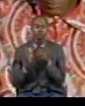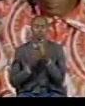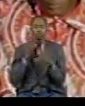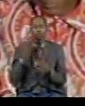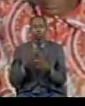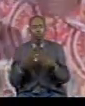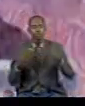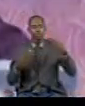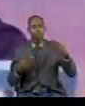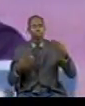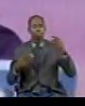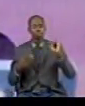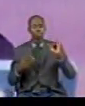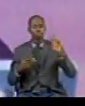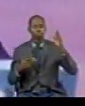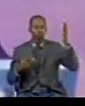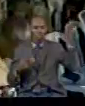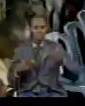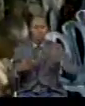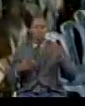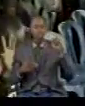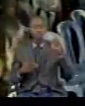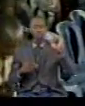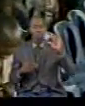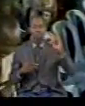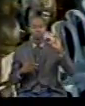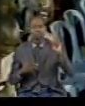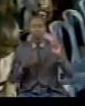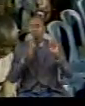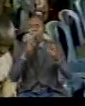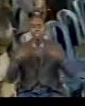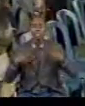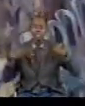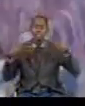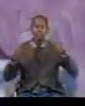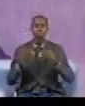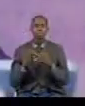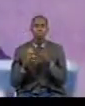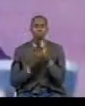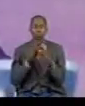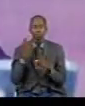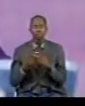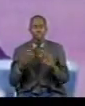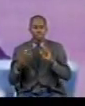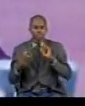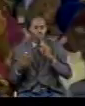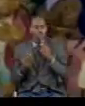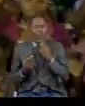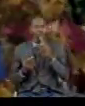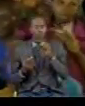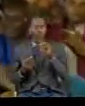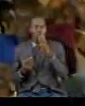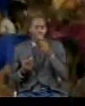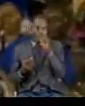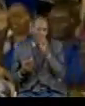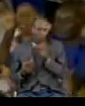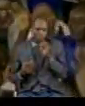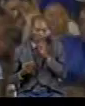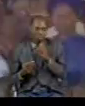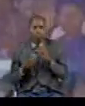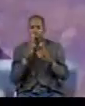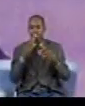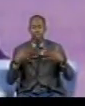be healed in Jesus' name. Tuberculosis, you are healed in Jesus' name.